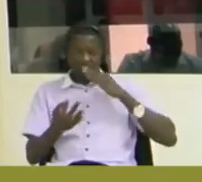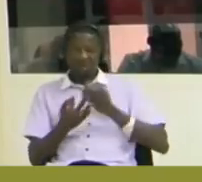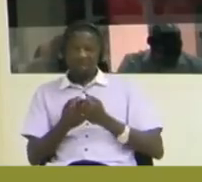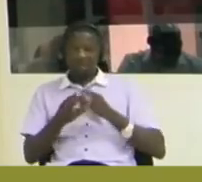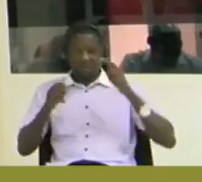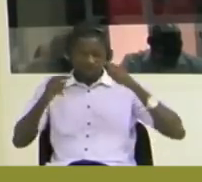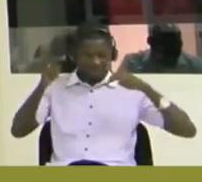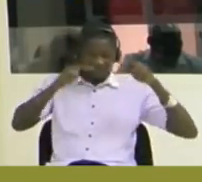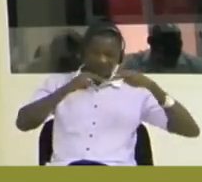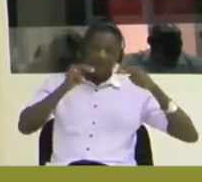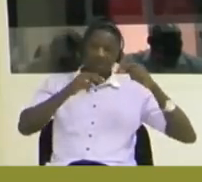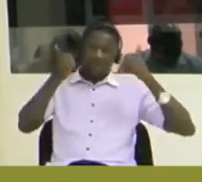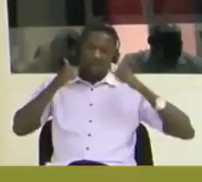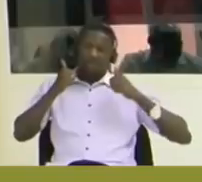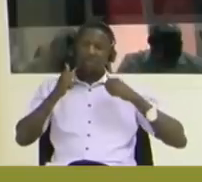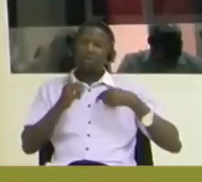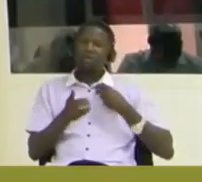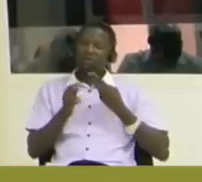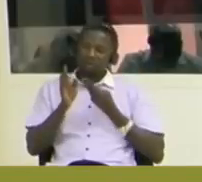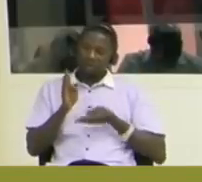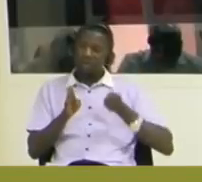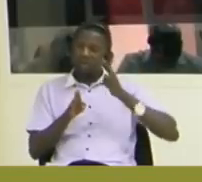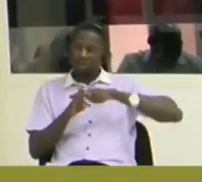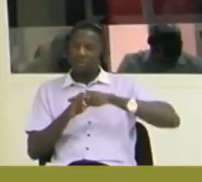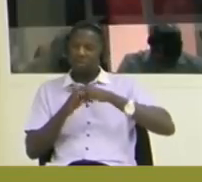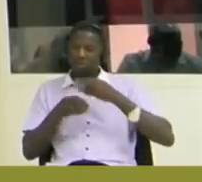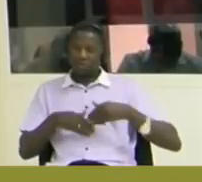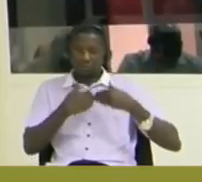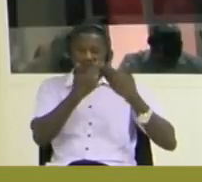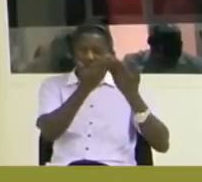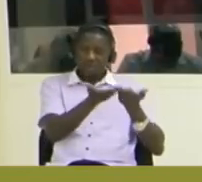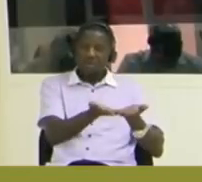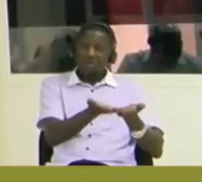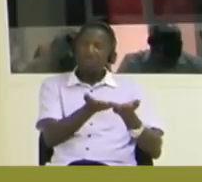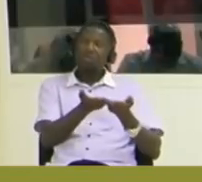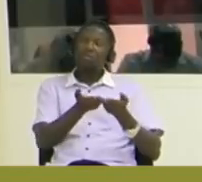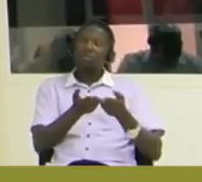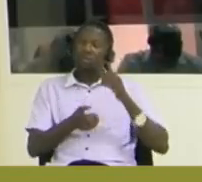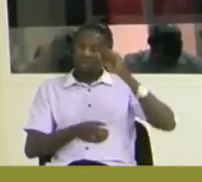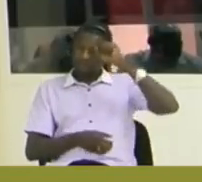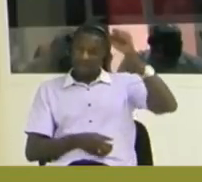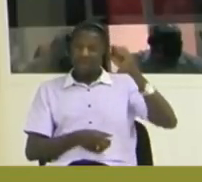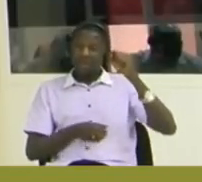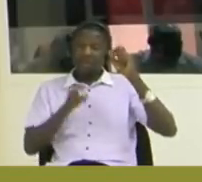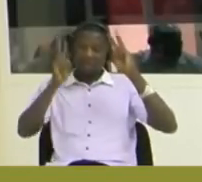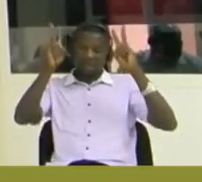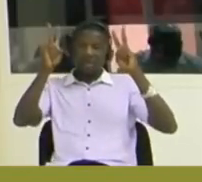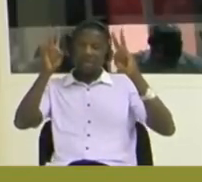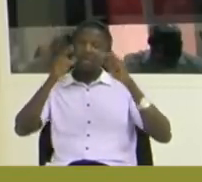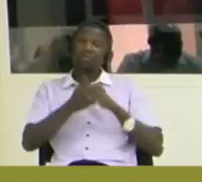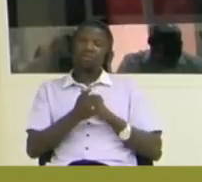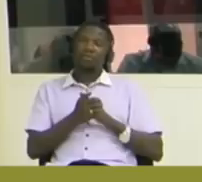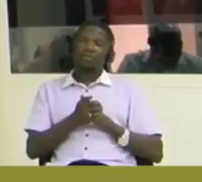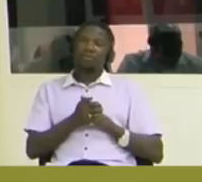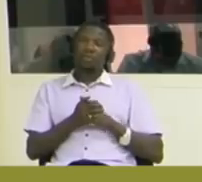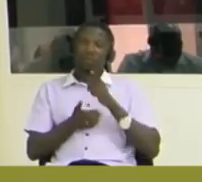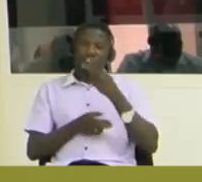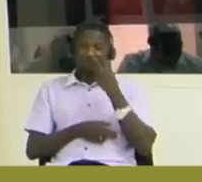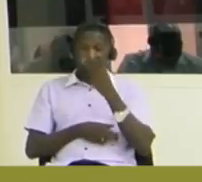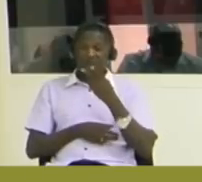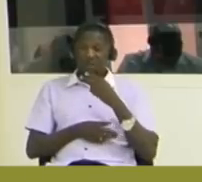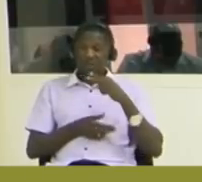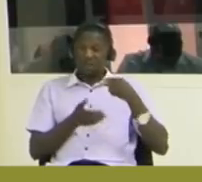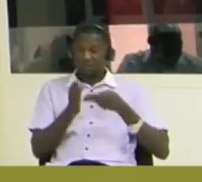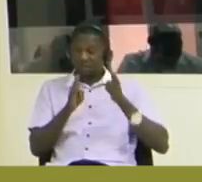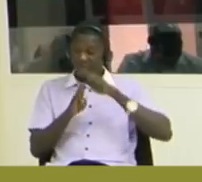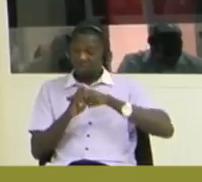conducted and the report was handed over to President Jammeh. Did you see the report? No, sir, I did